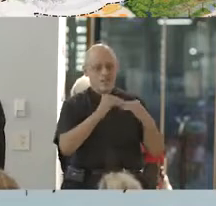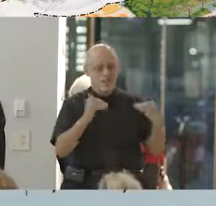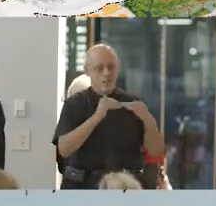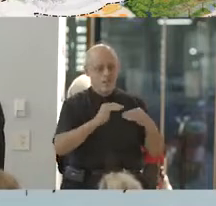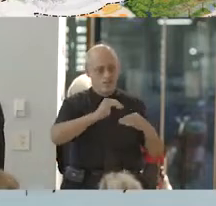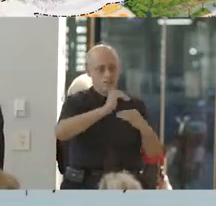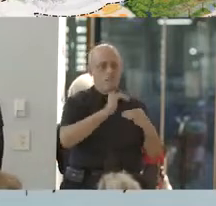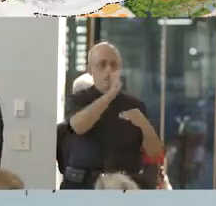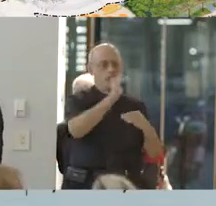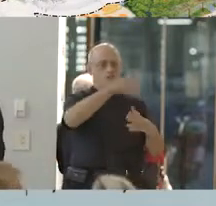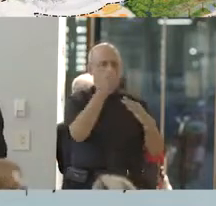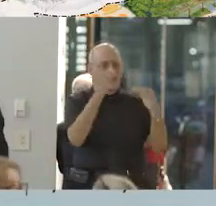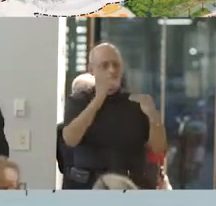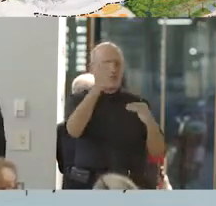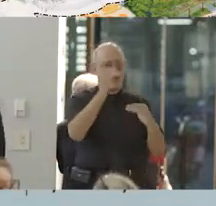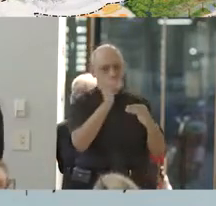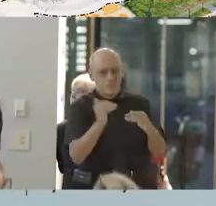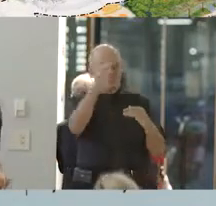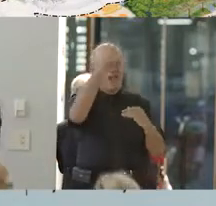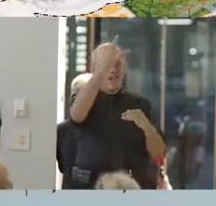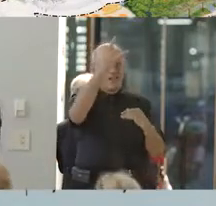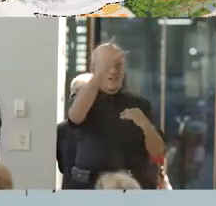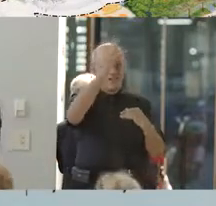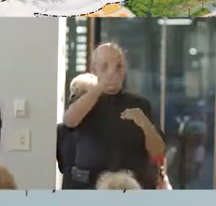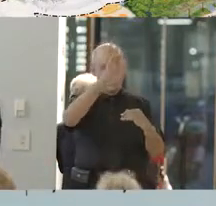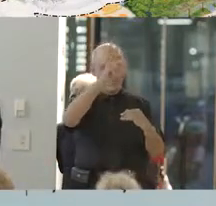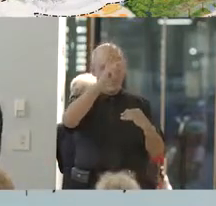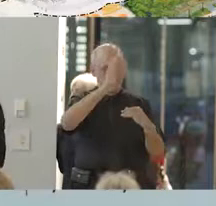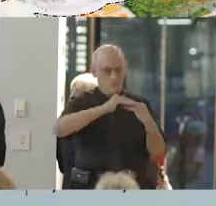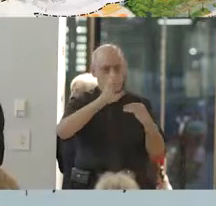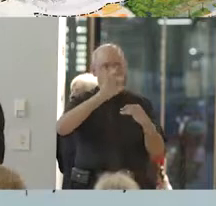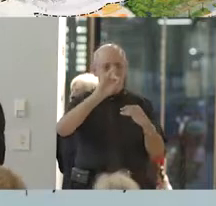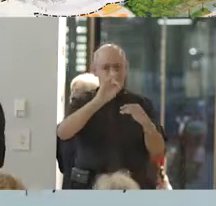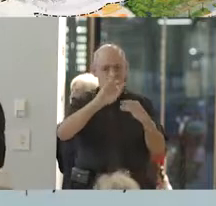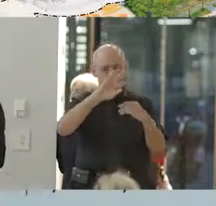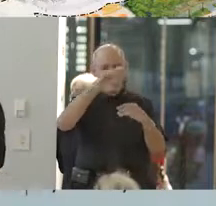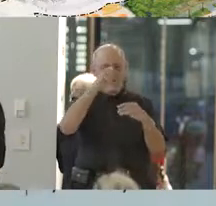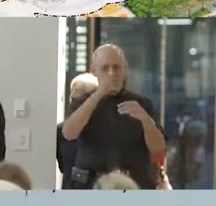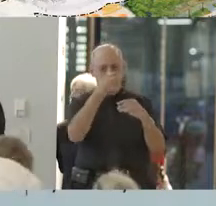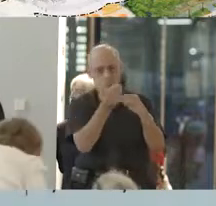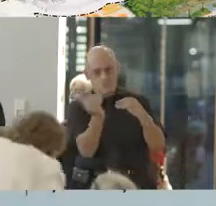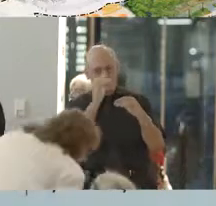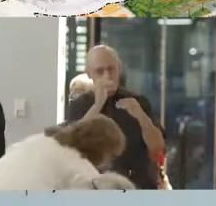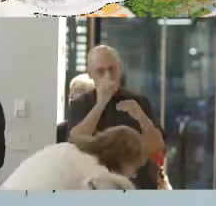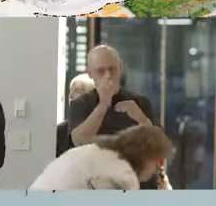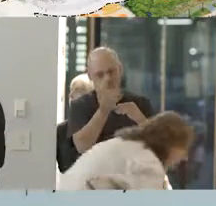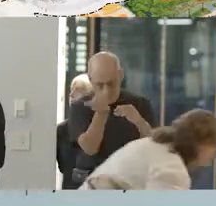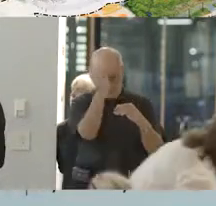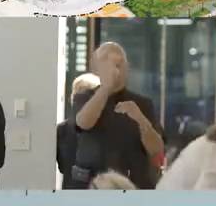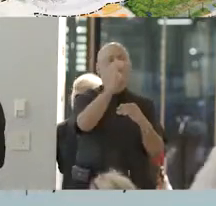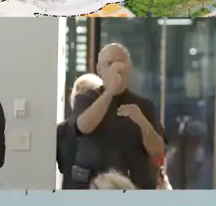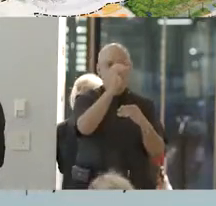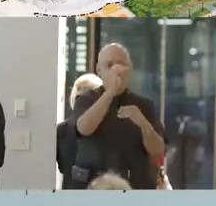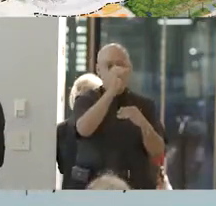design elevation here is at about plus 18 feet above mean sea level, which means there's an 8-foot difference between the level of